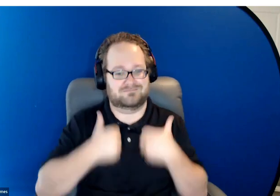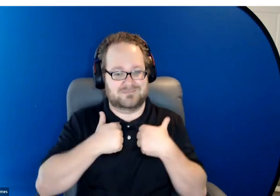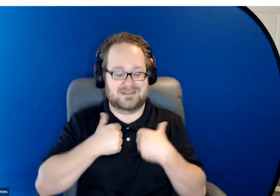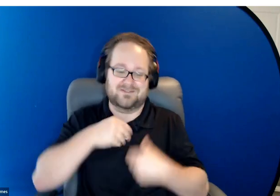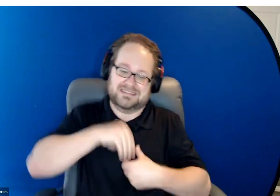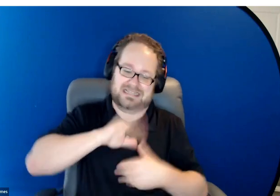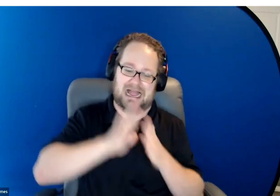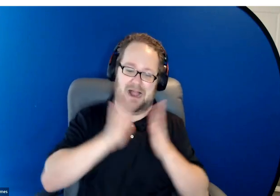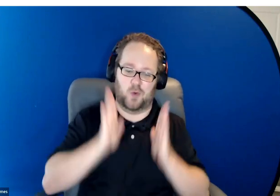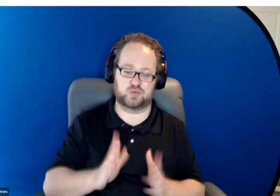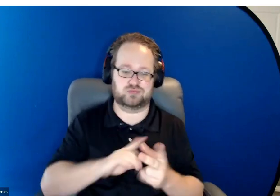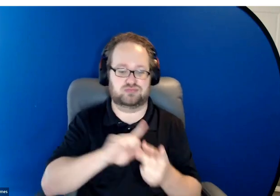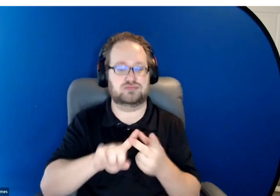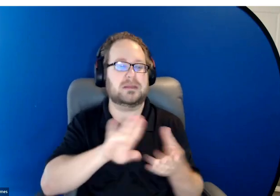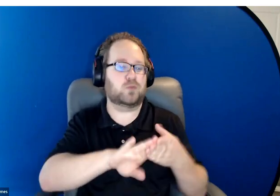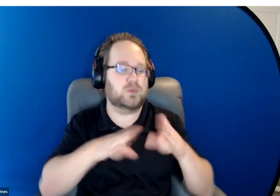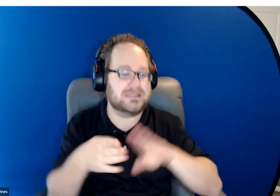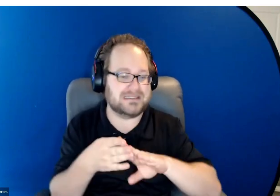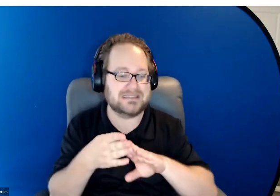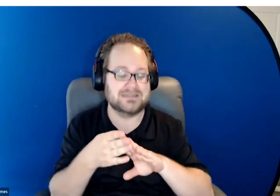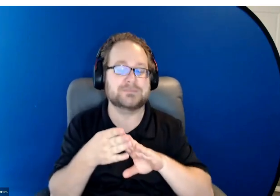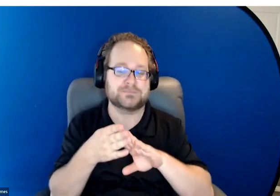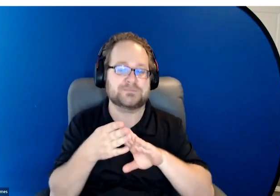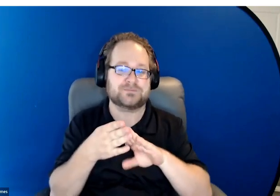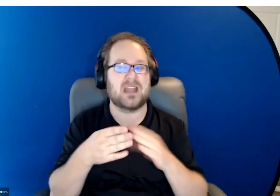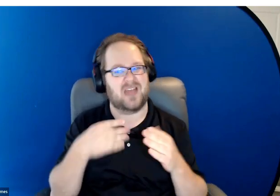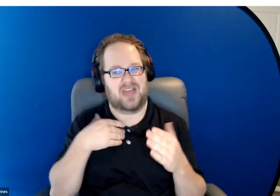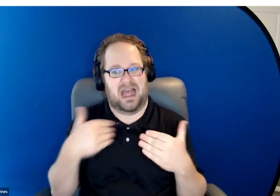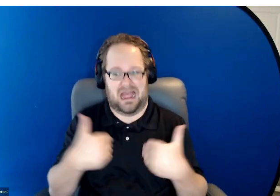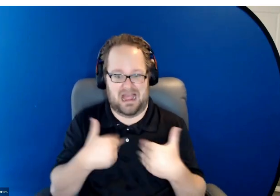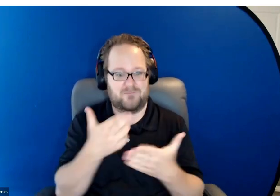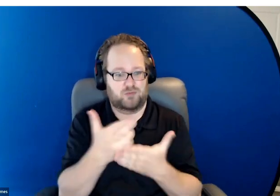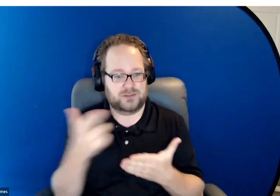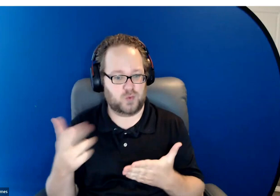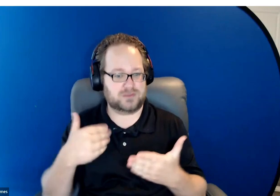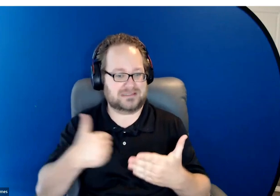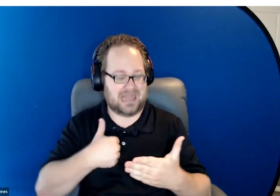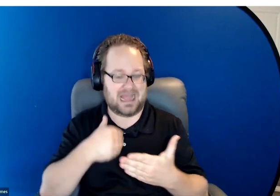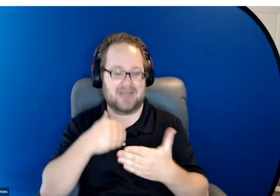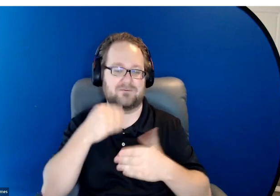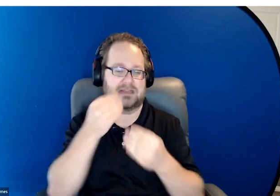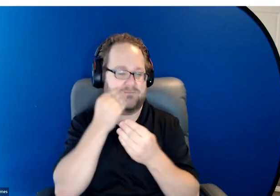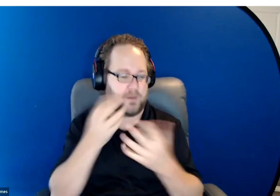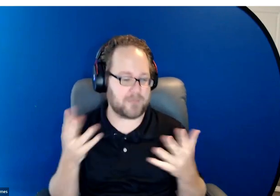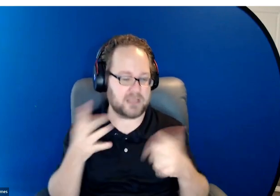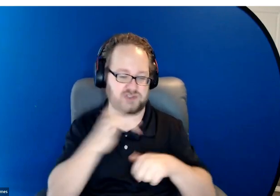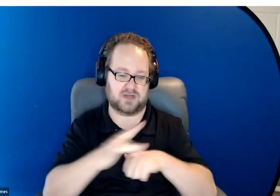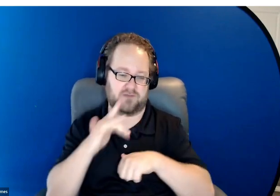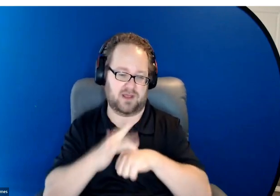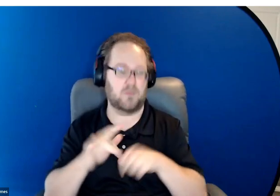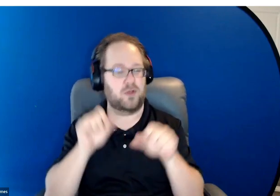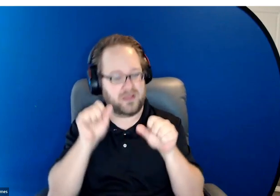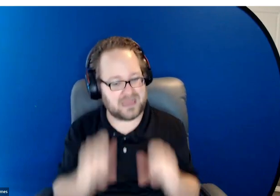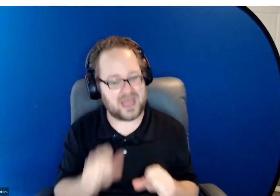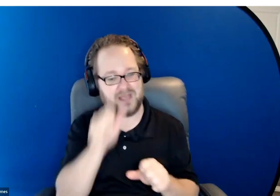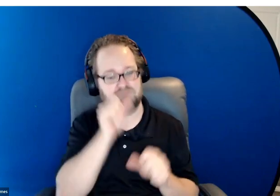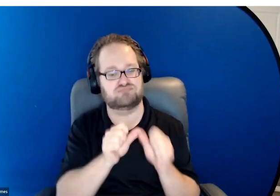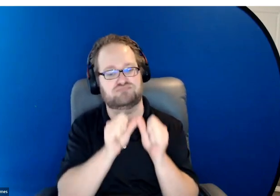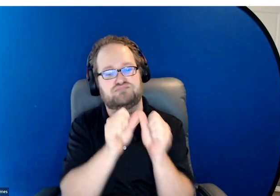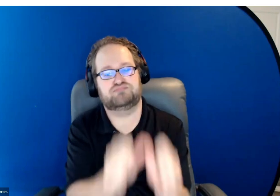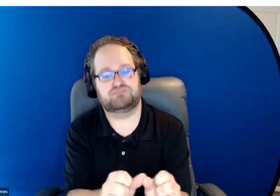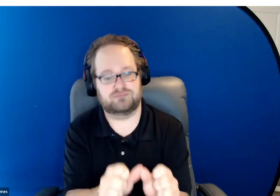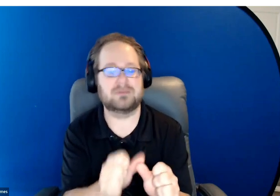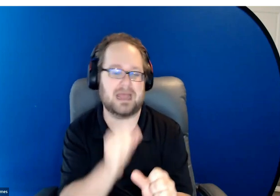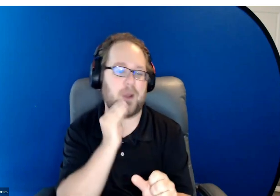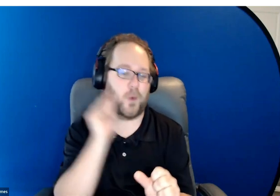and supports to do so. And as you'll see in the framework, our work on the ICC to date has been heavily